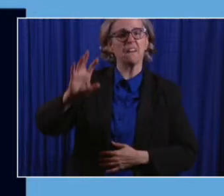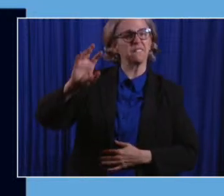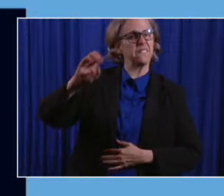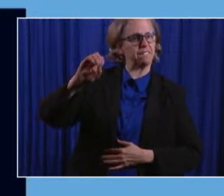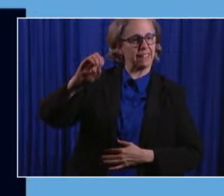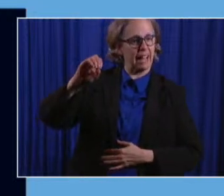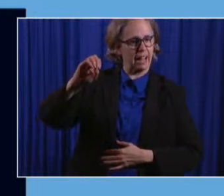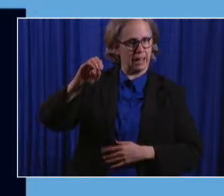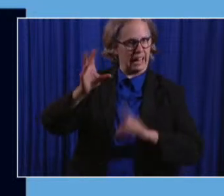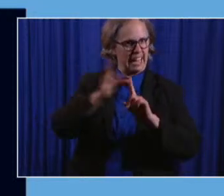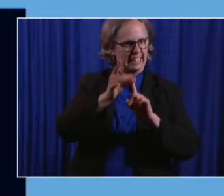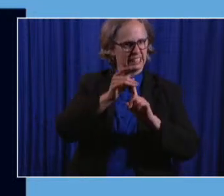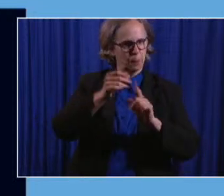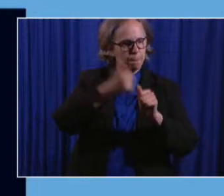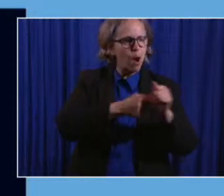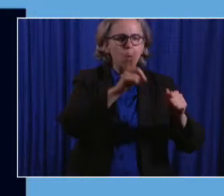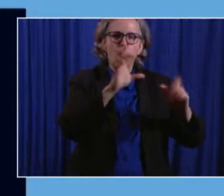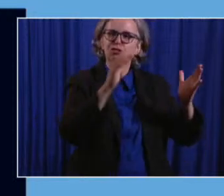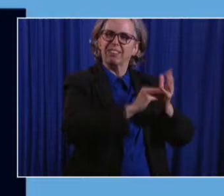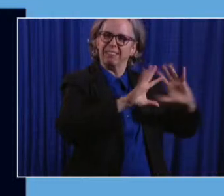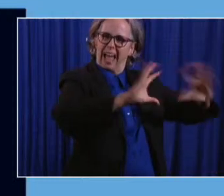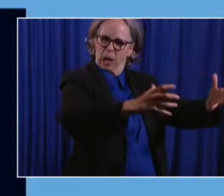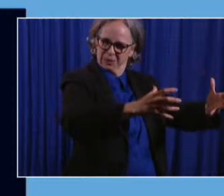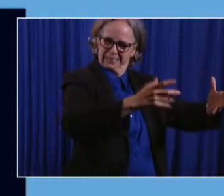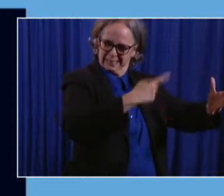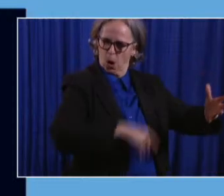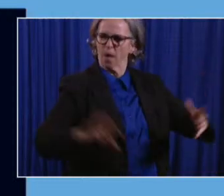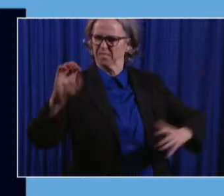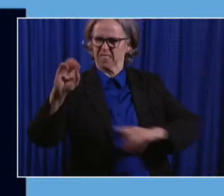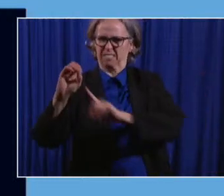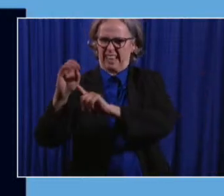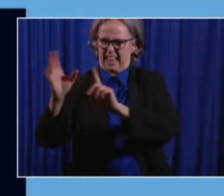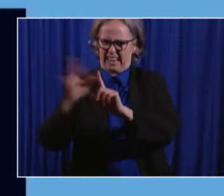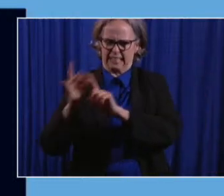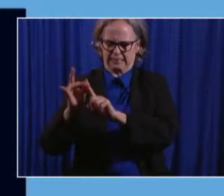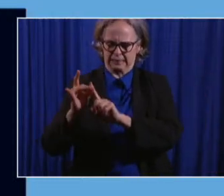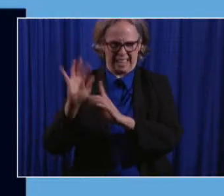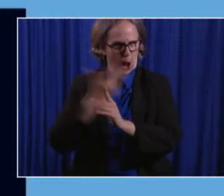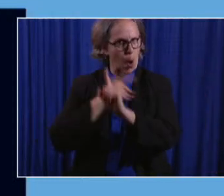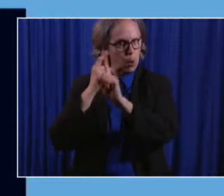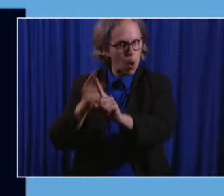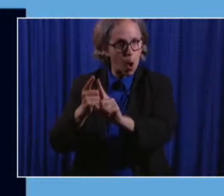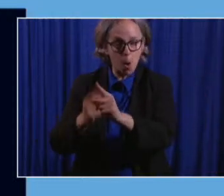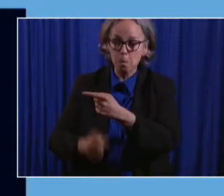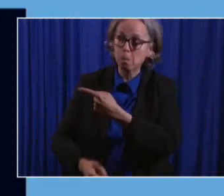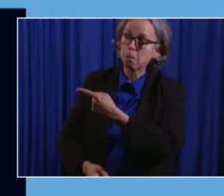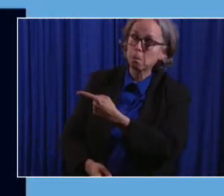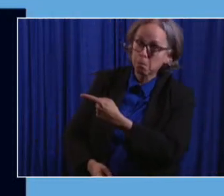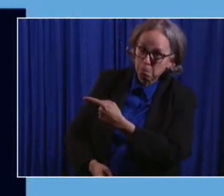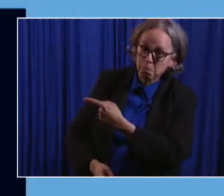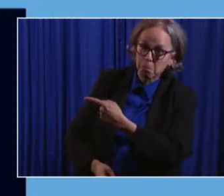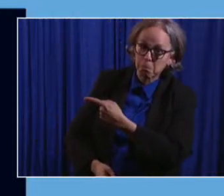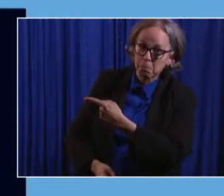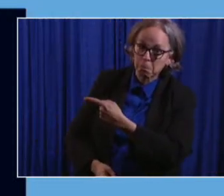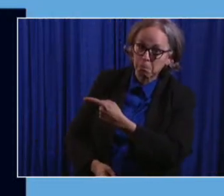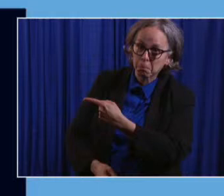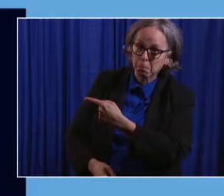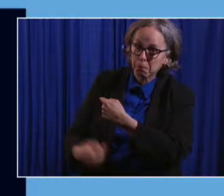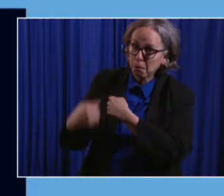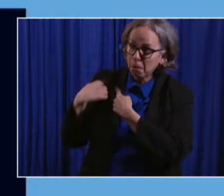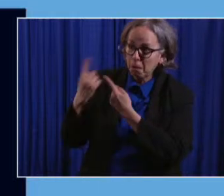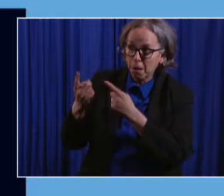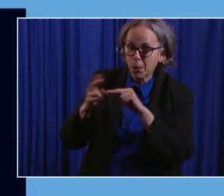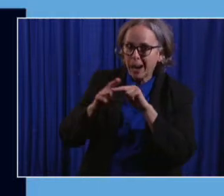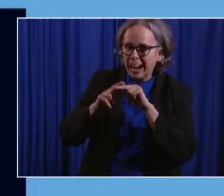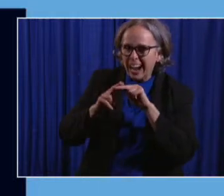per 100,000 for a 2-week period statewide was where we wanted to get to. We have seen a continuous decrease. We're now